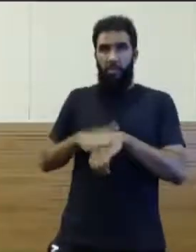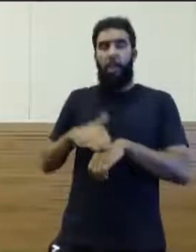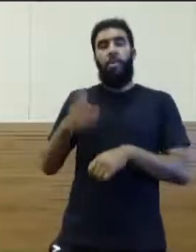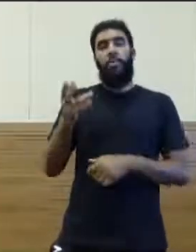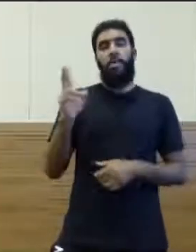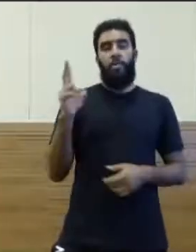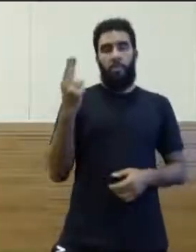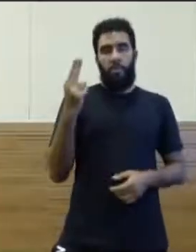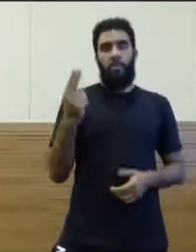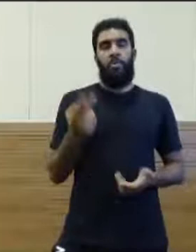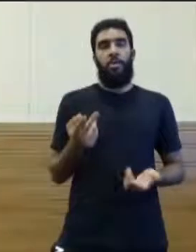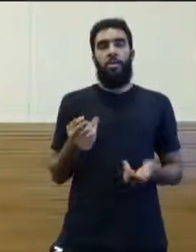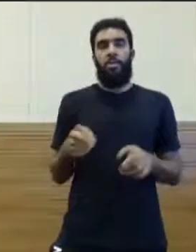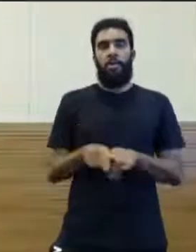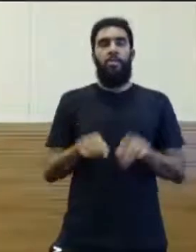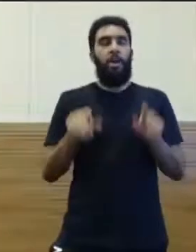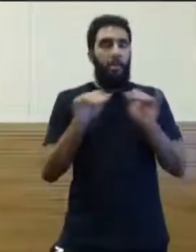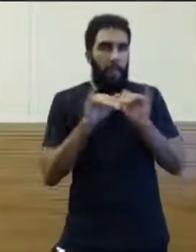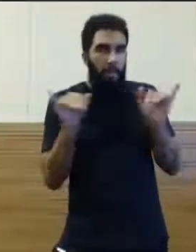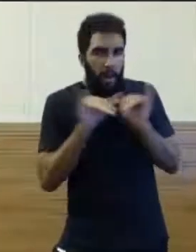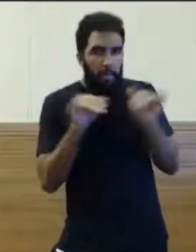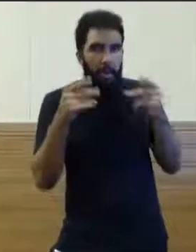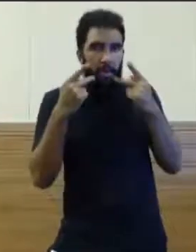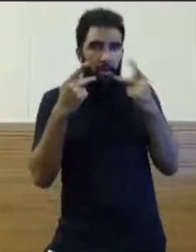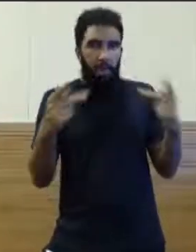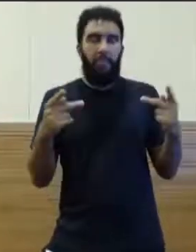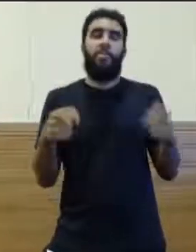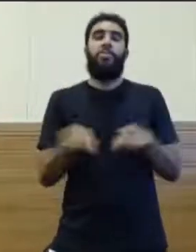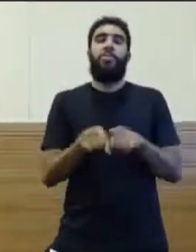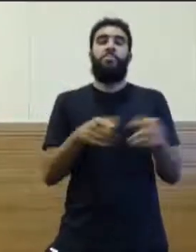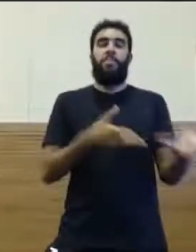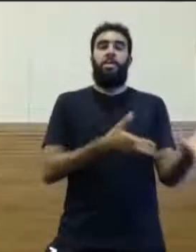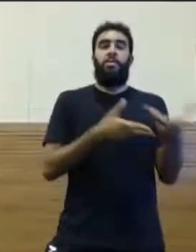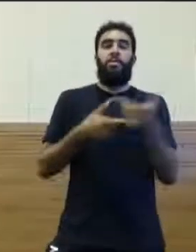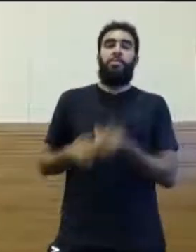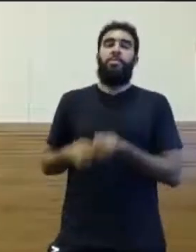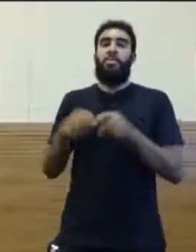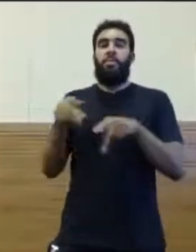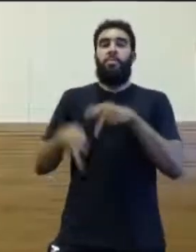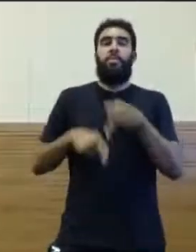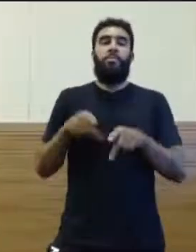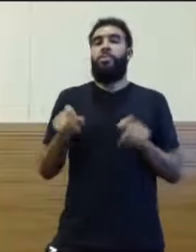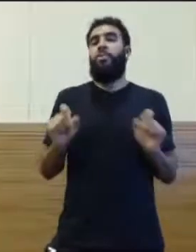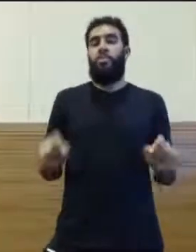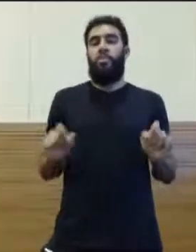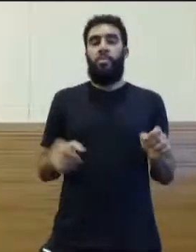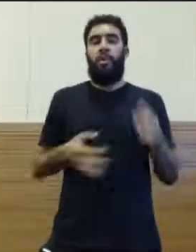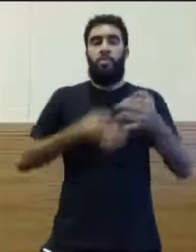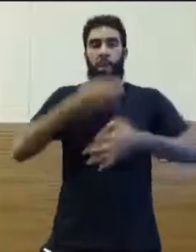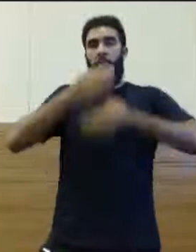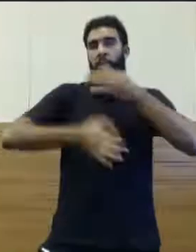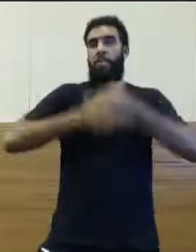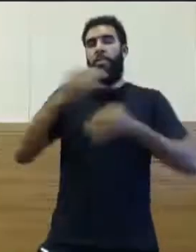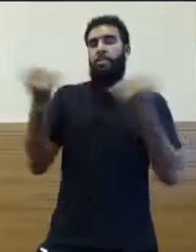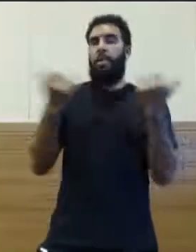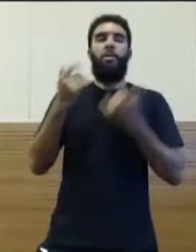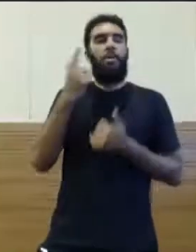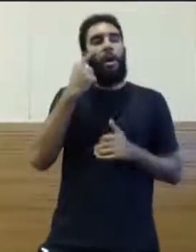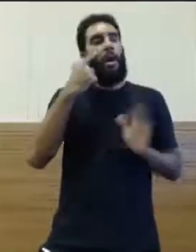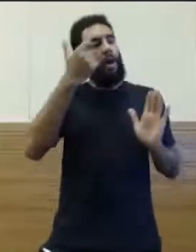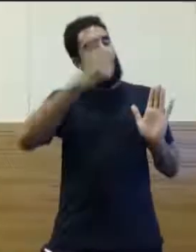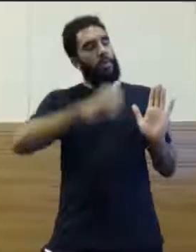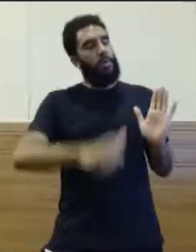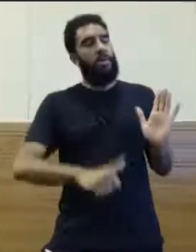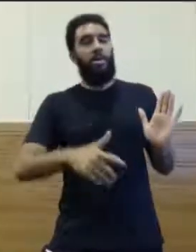And to value our culinary traditions, and we invited the population to be critical